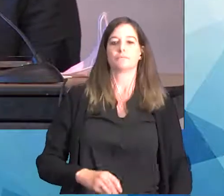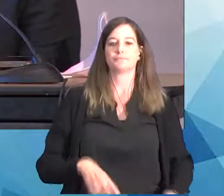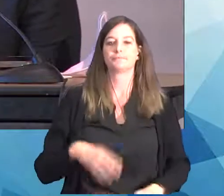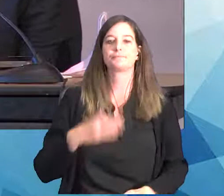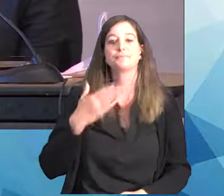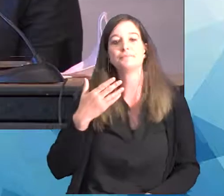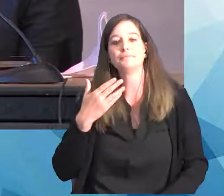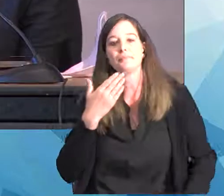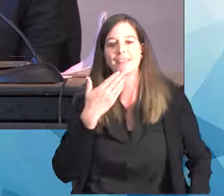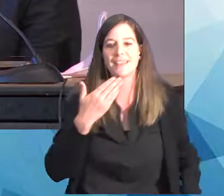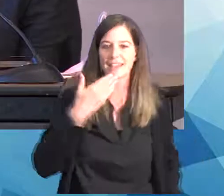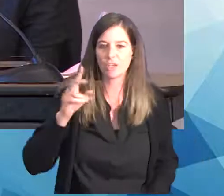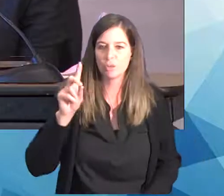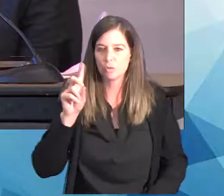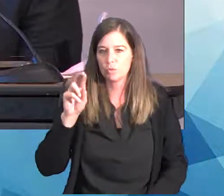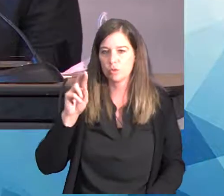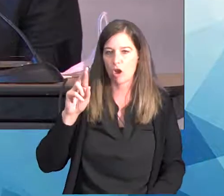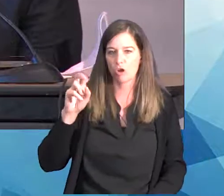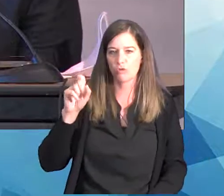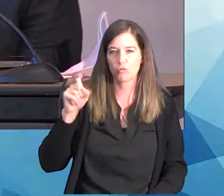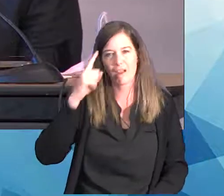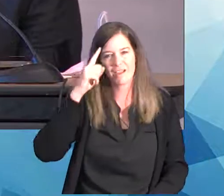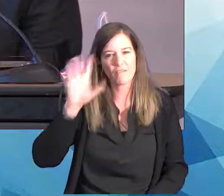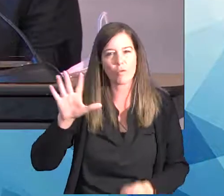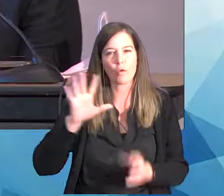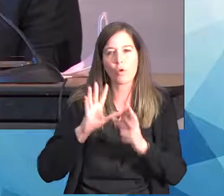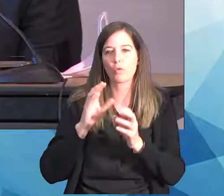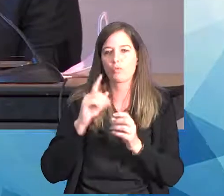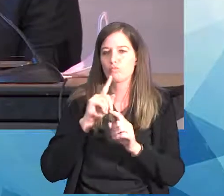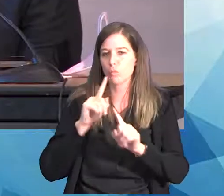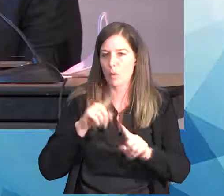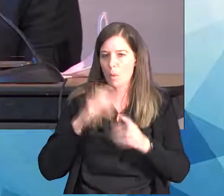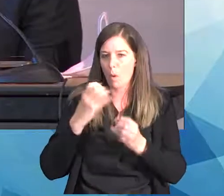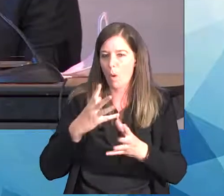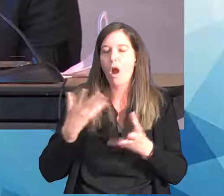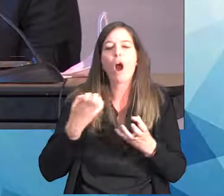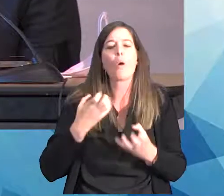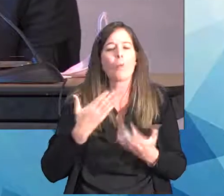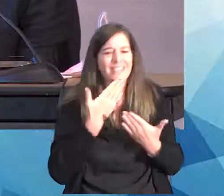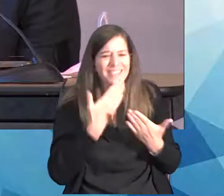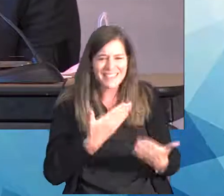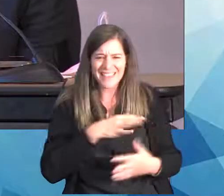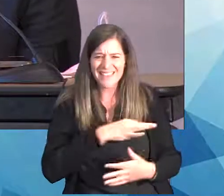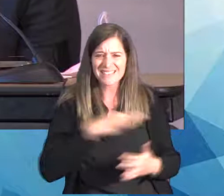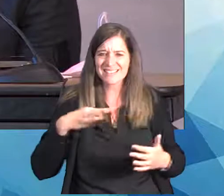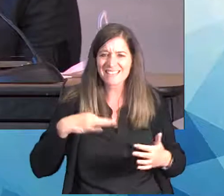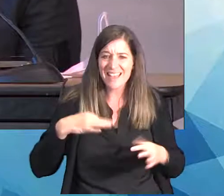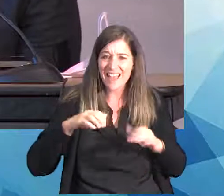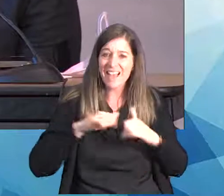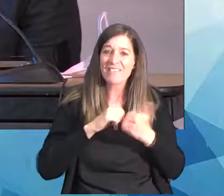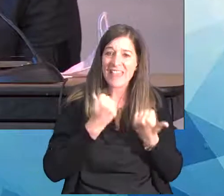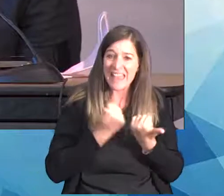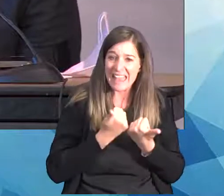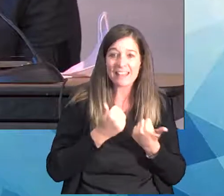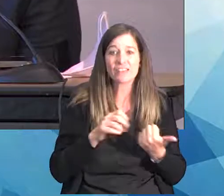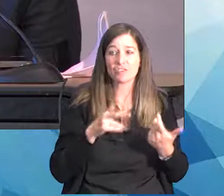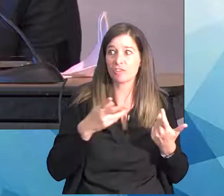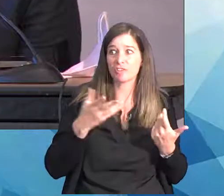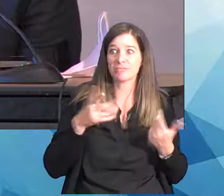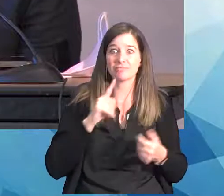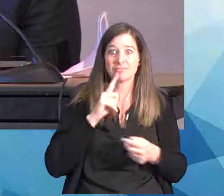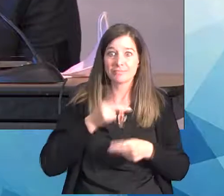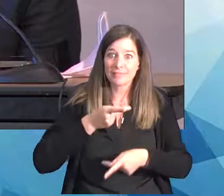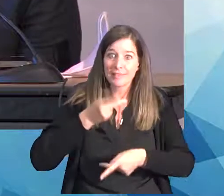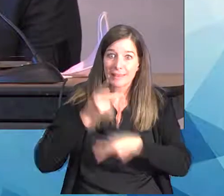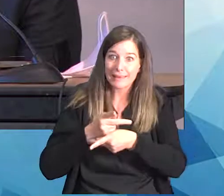I did want to thank the staff and the agency for keeping everyone safe during the height